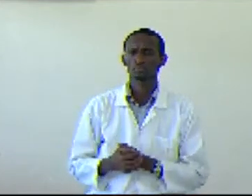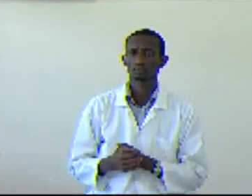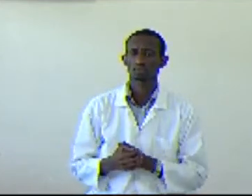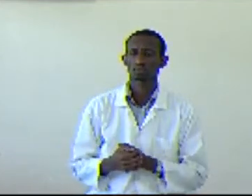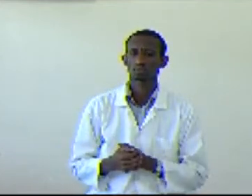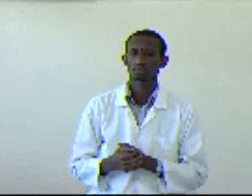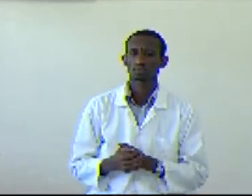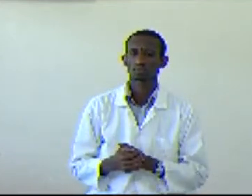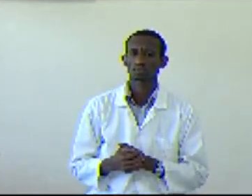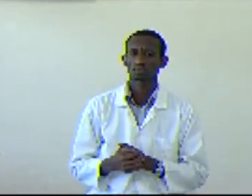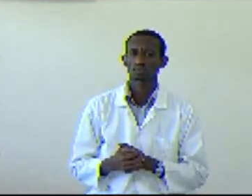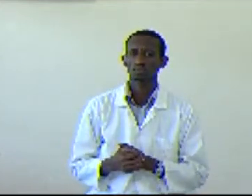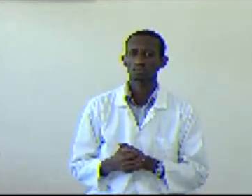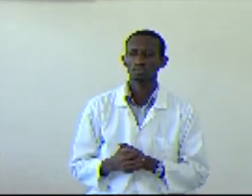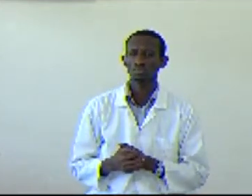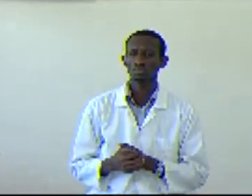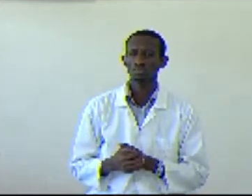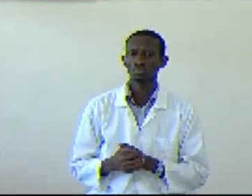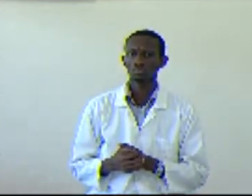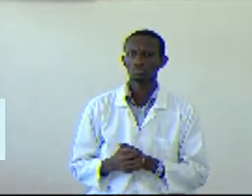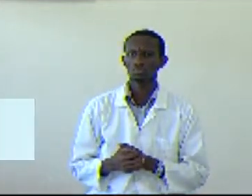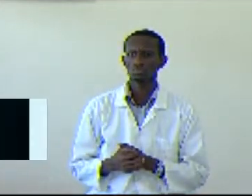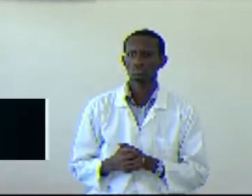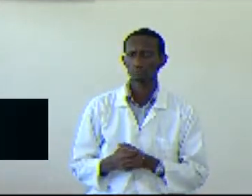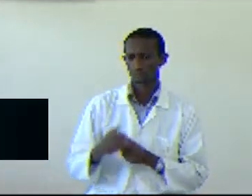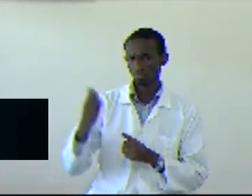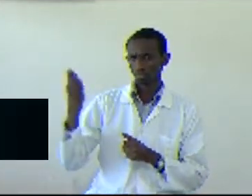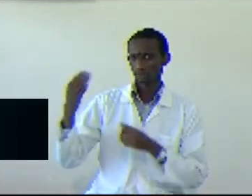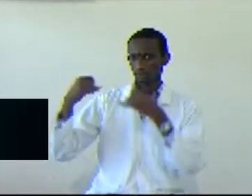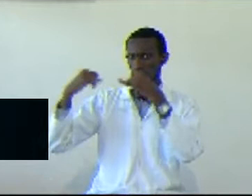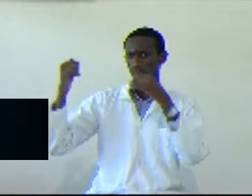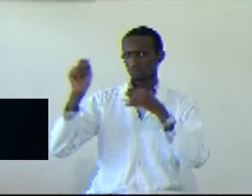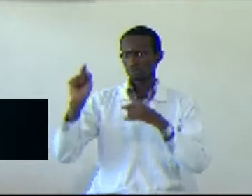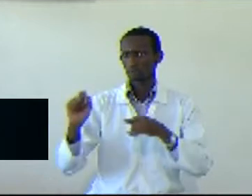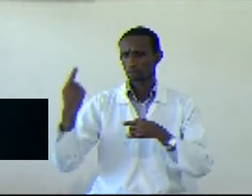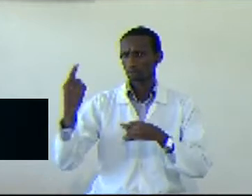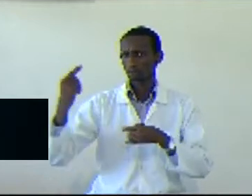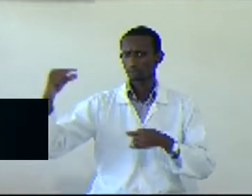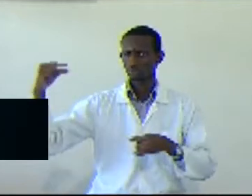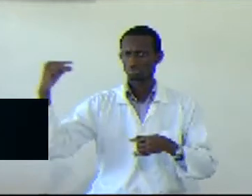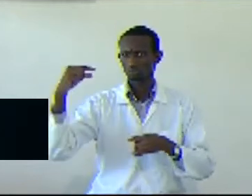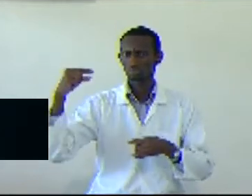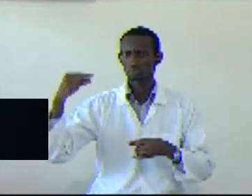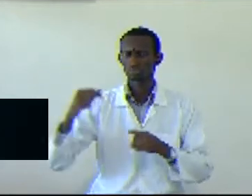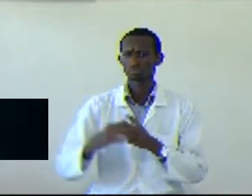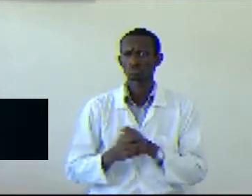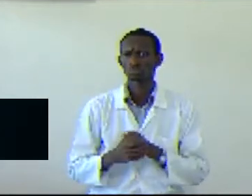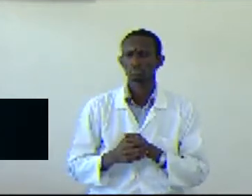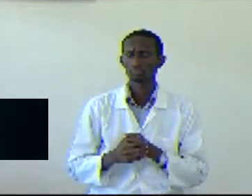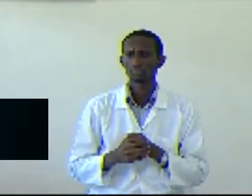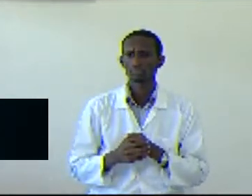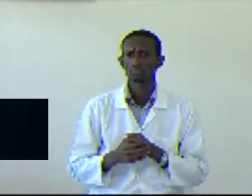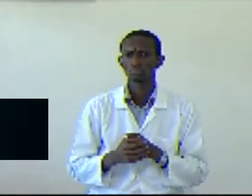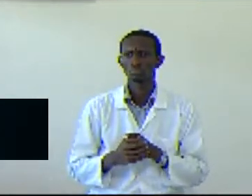there. And then there is G. This G means galvanometer.